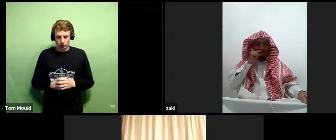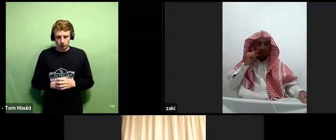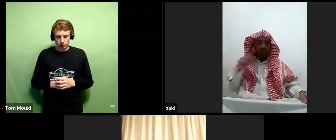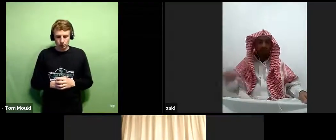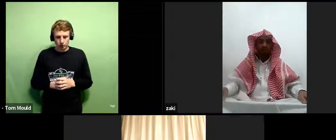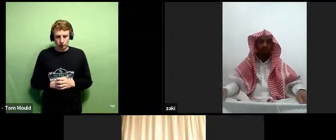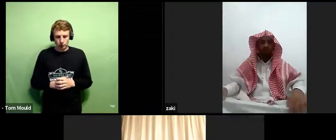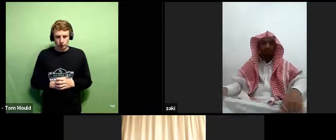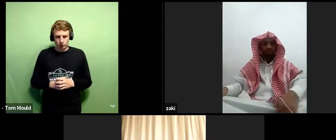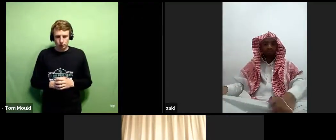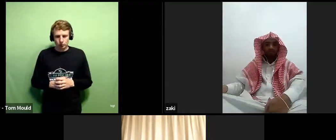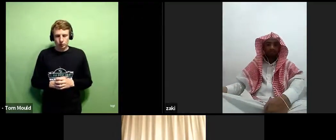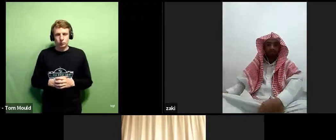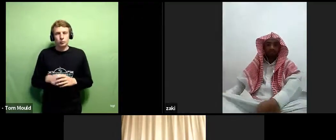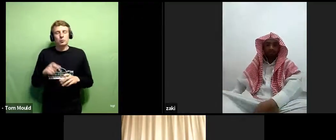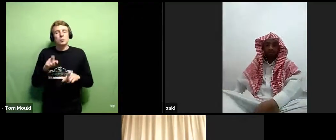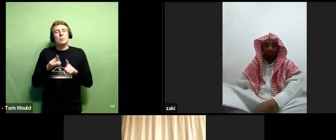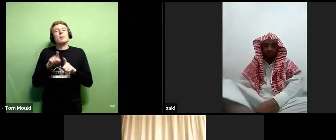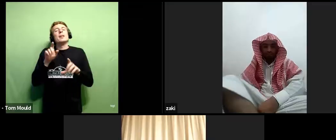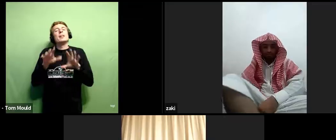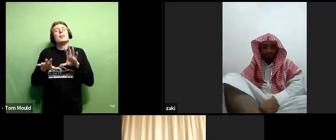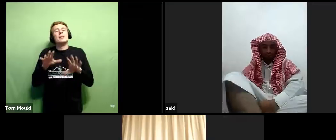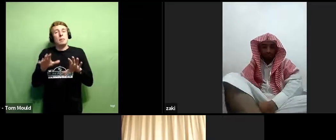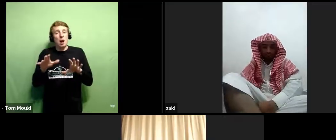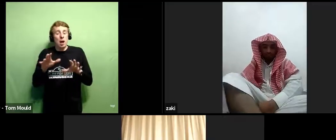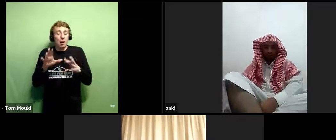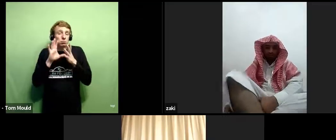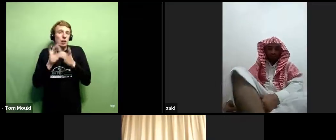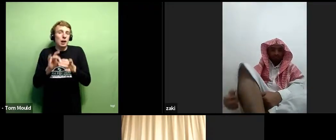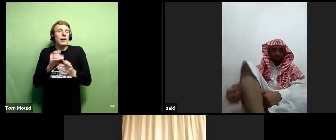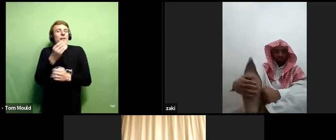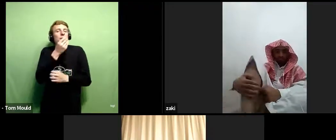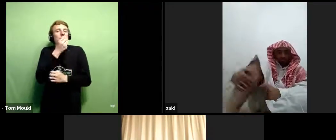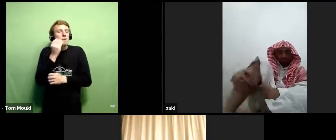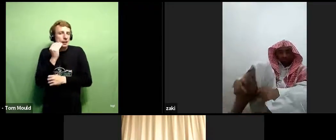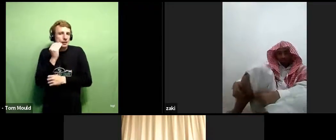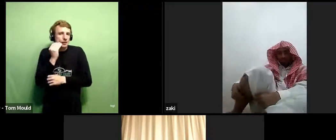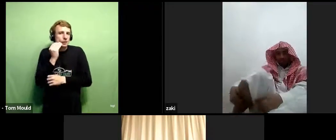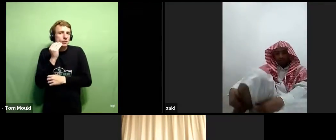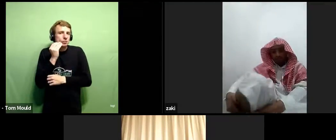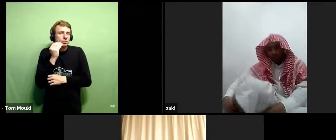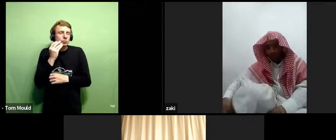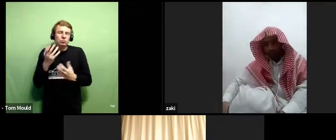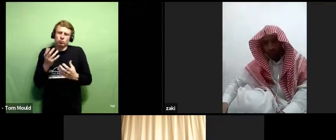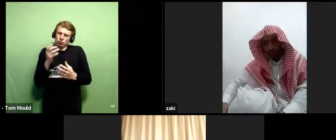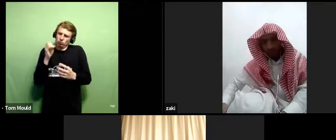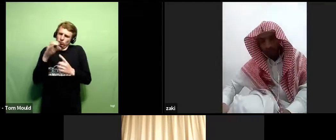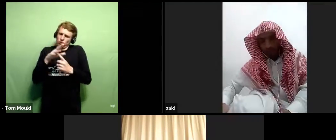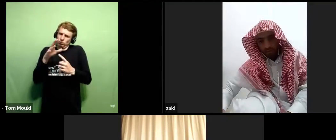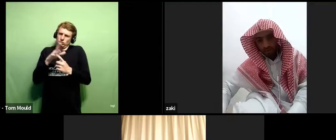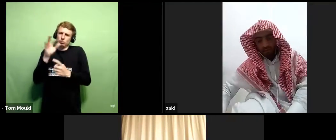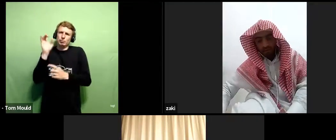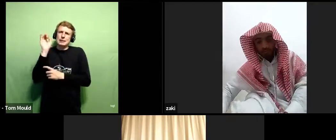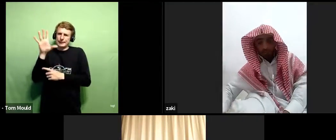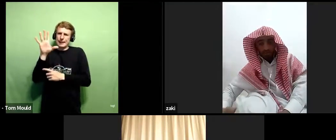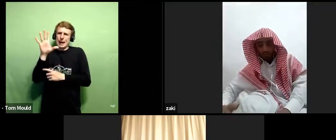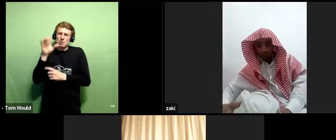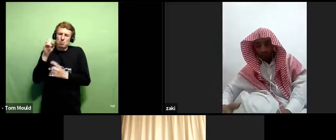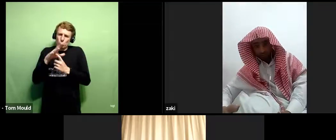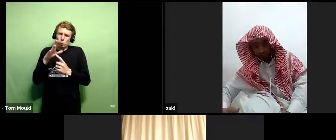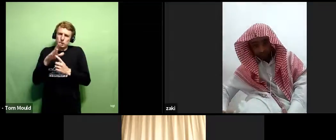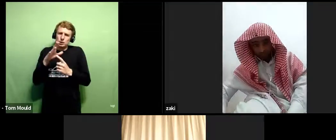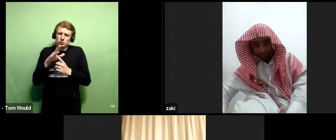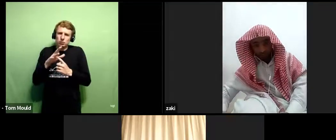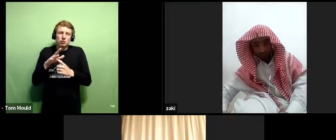So similarly, the fasting, which is one of the pillars of Islam, it's essential that preceding